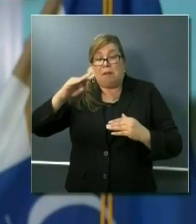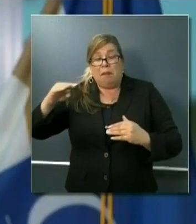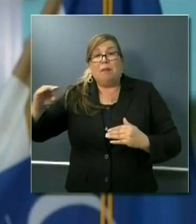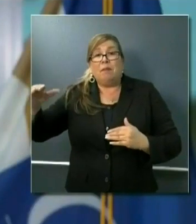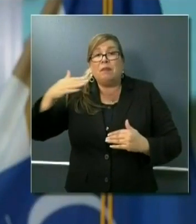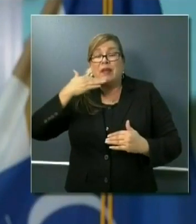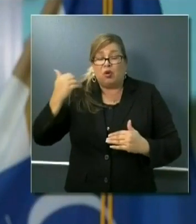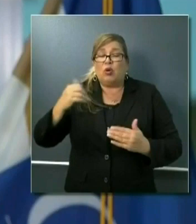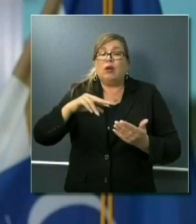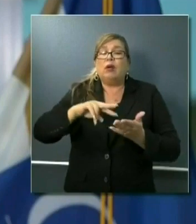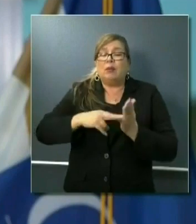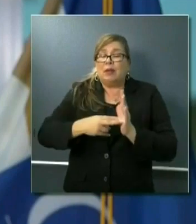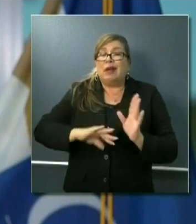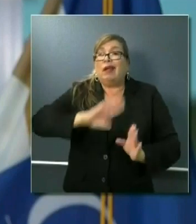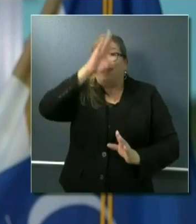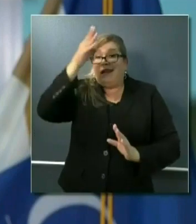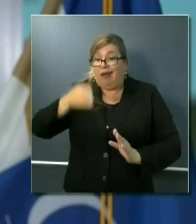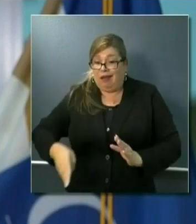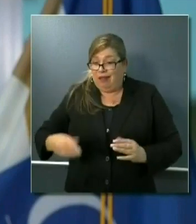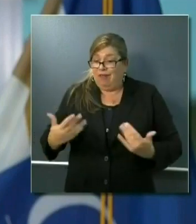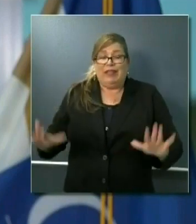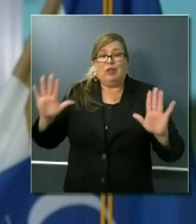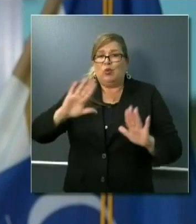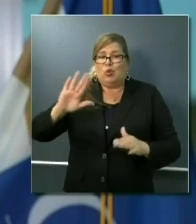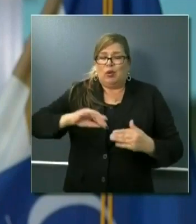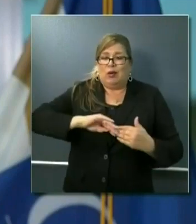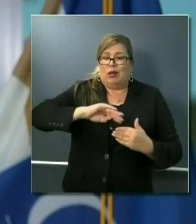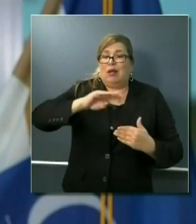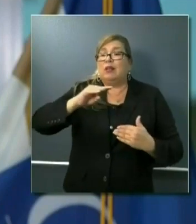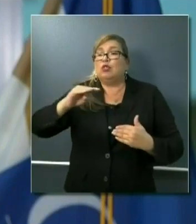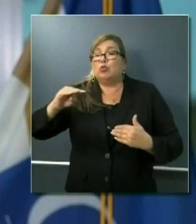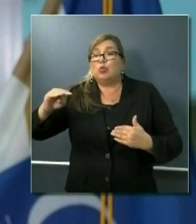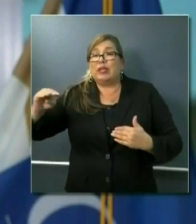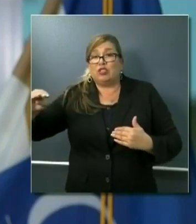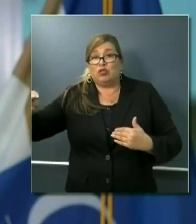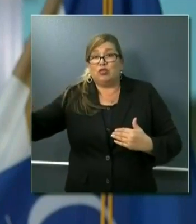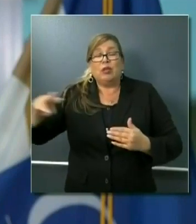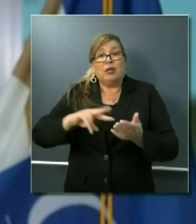It's also stretching. And at any moment, if we pull